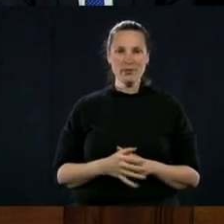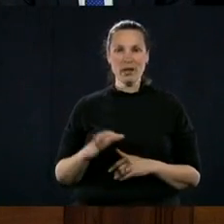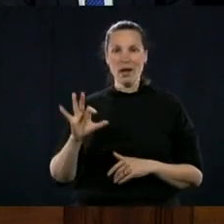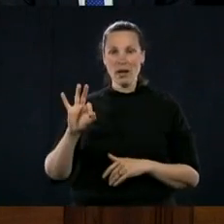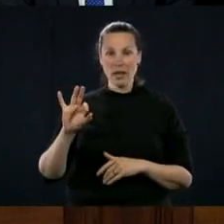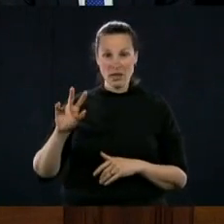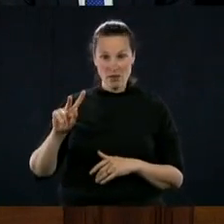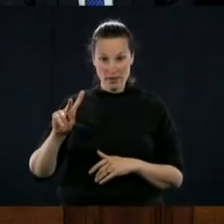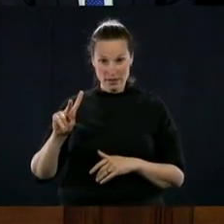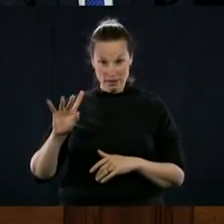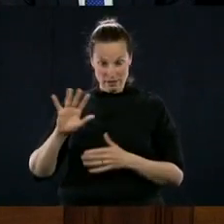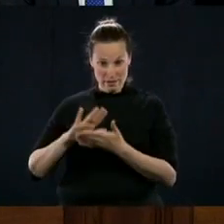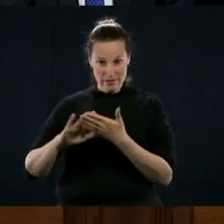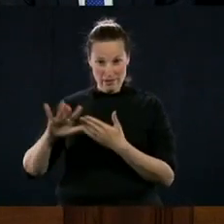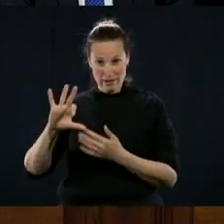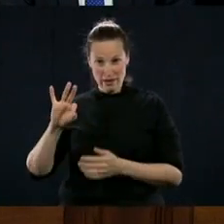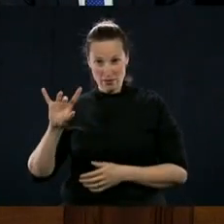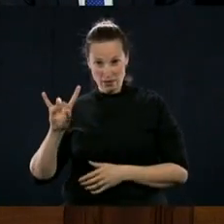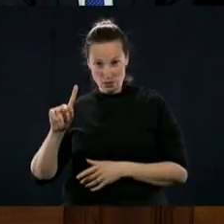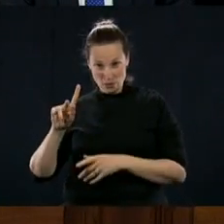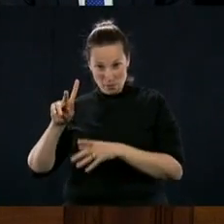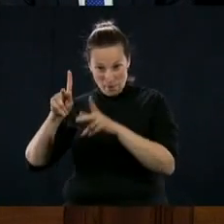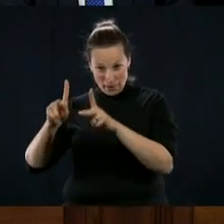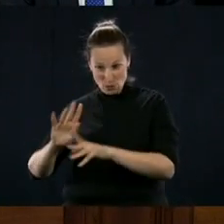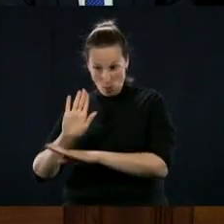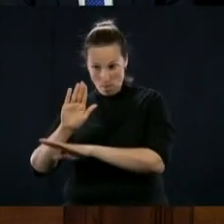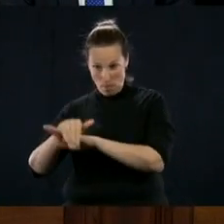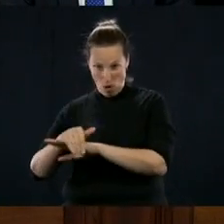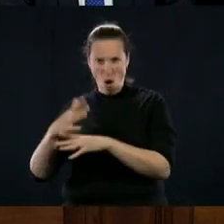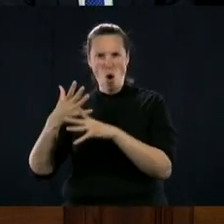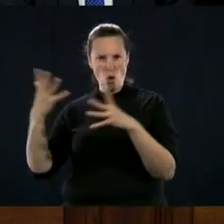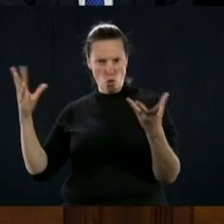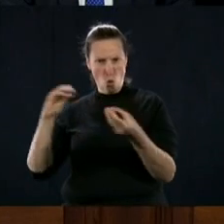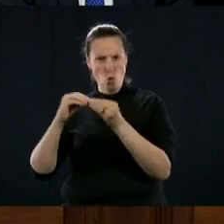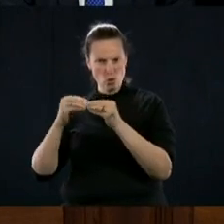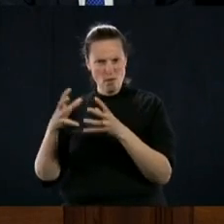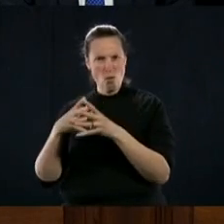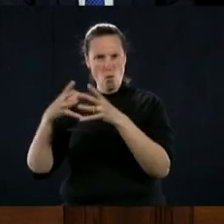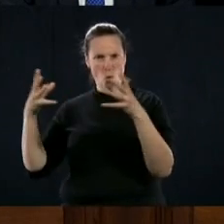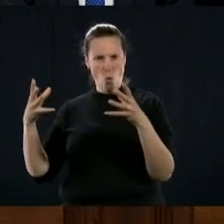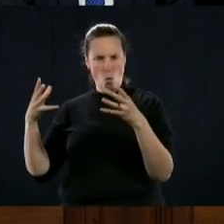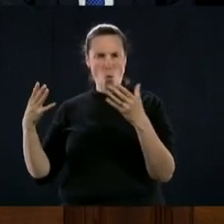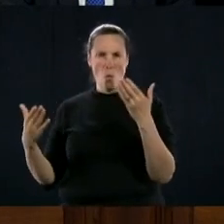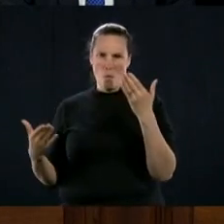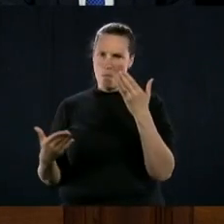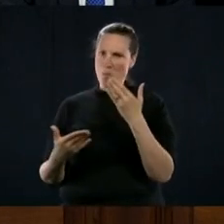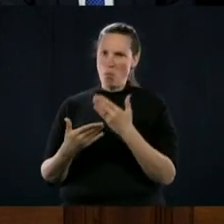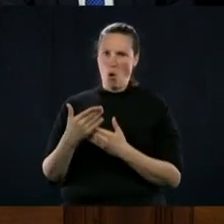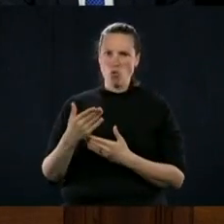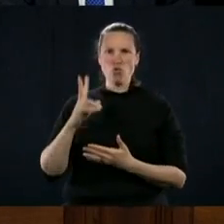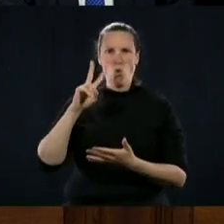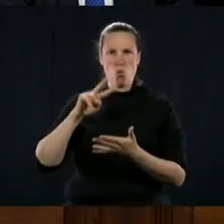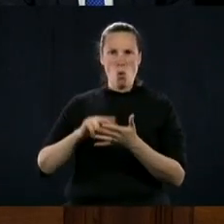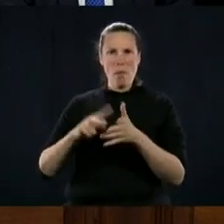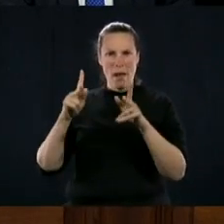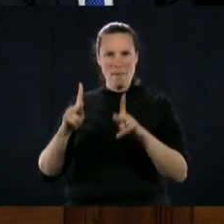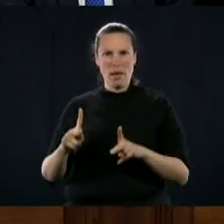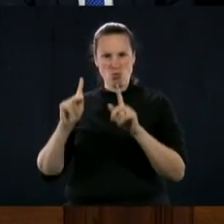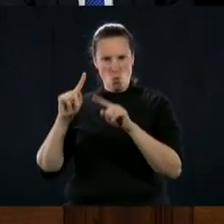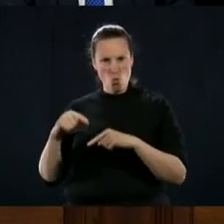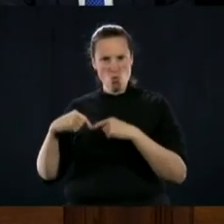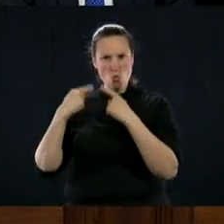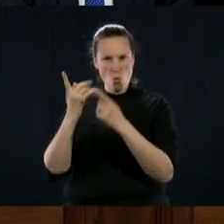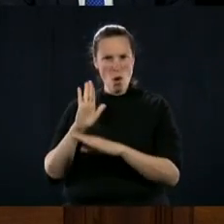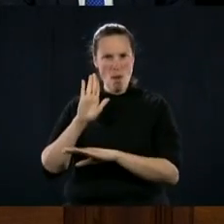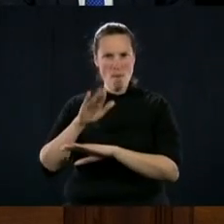98 morts, on est dans 98 deaths. We are in big numbers and have been since the beginning of this pandemic. We are reaching almost 2,000